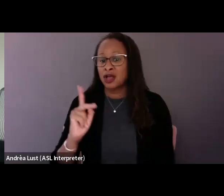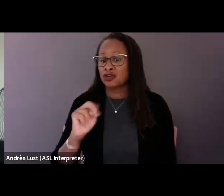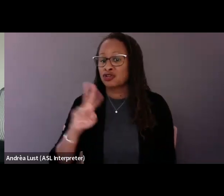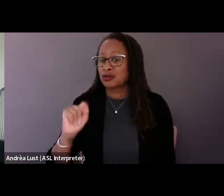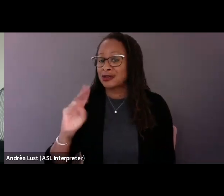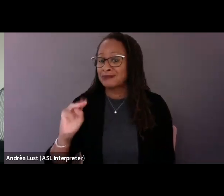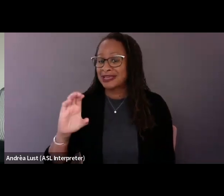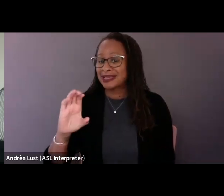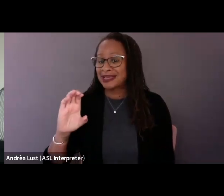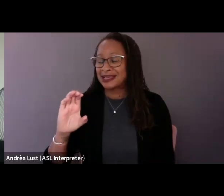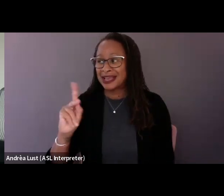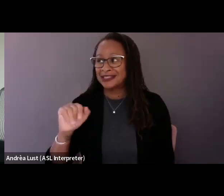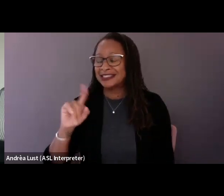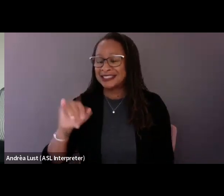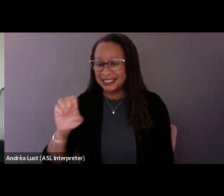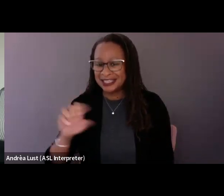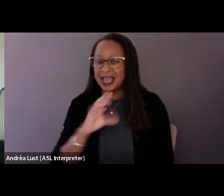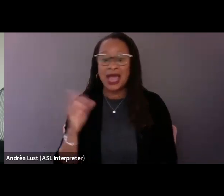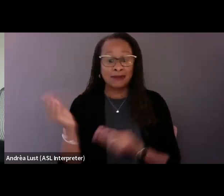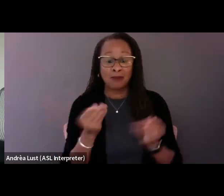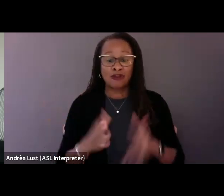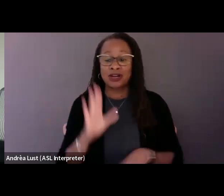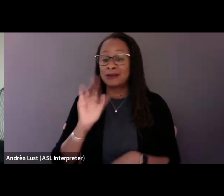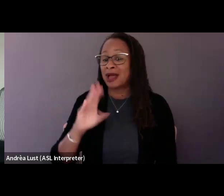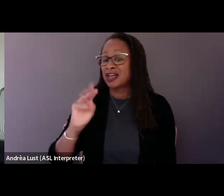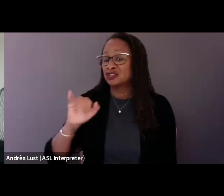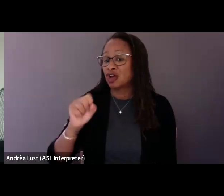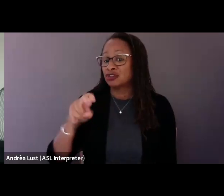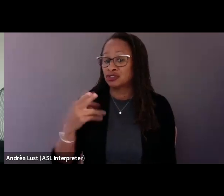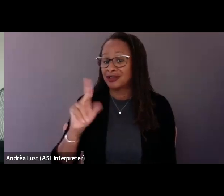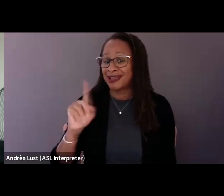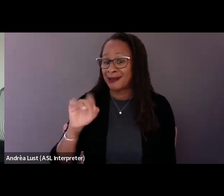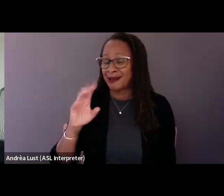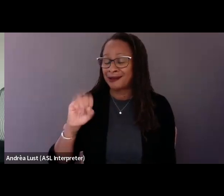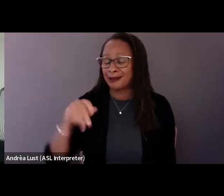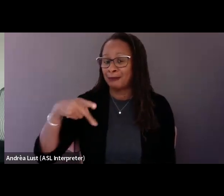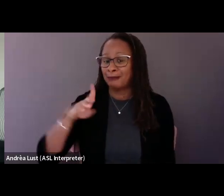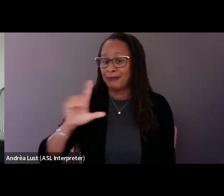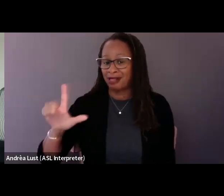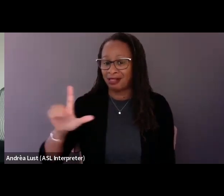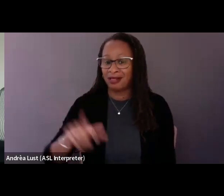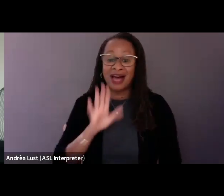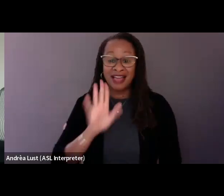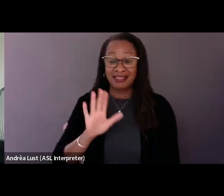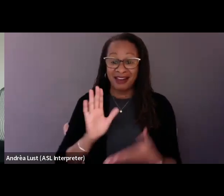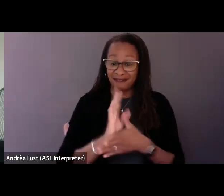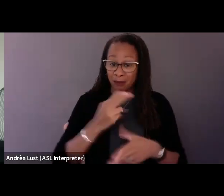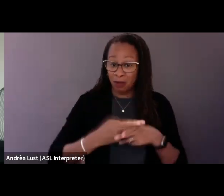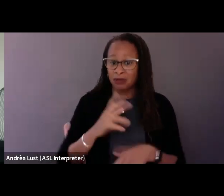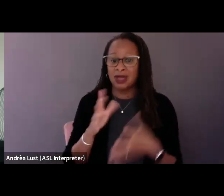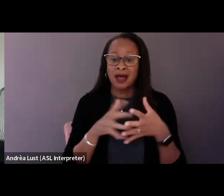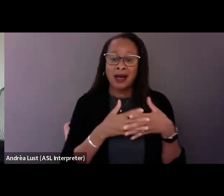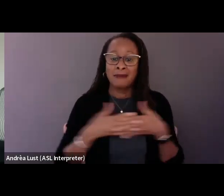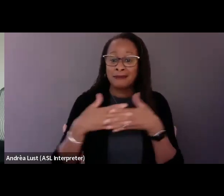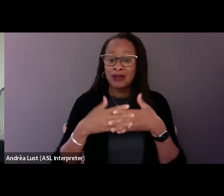MacKenzie, and moderated by Josh Campbell, whose film American Pain premiered